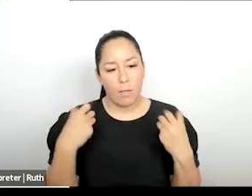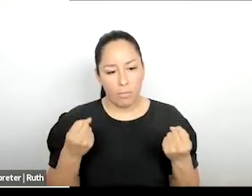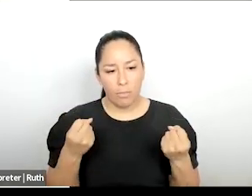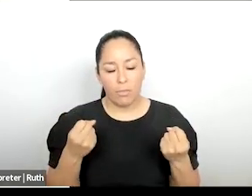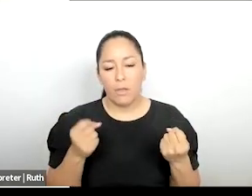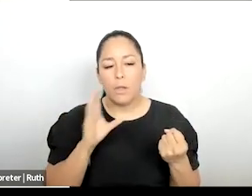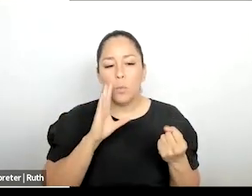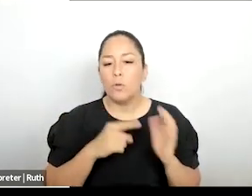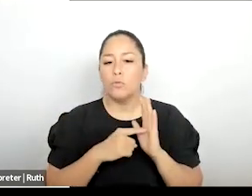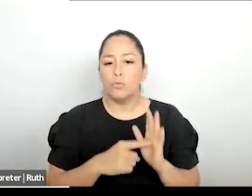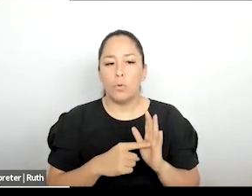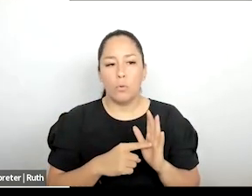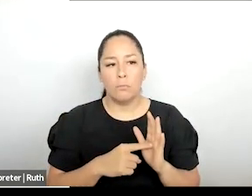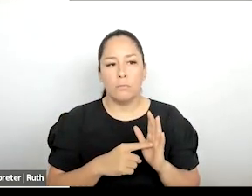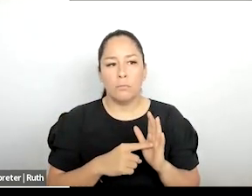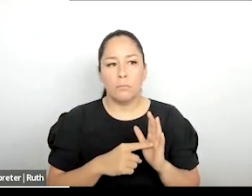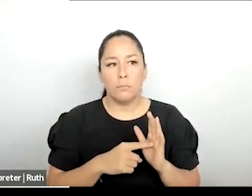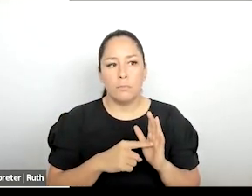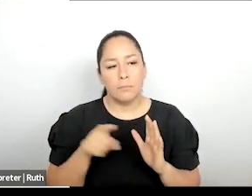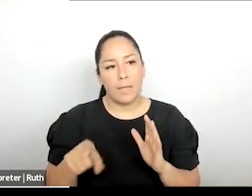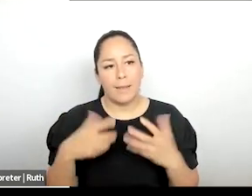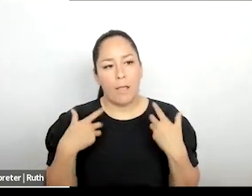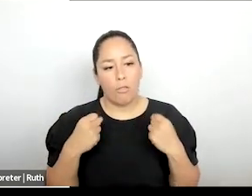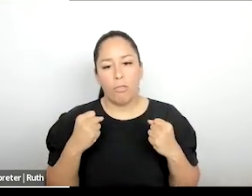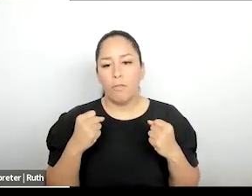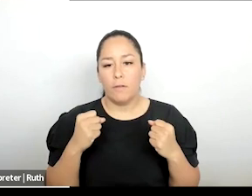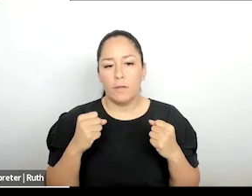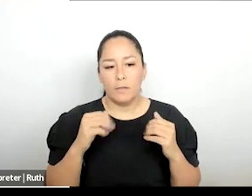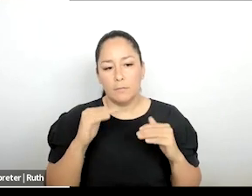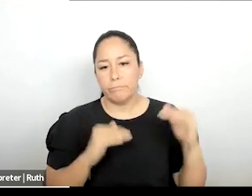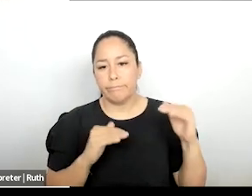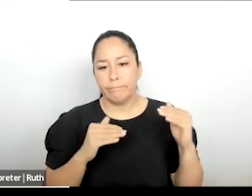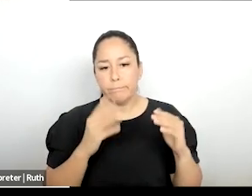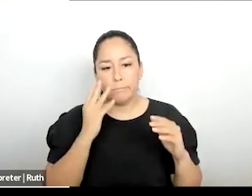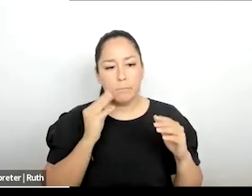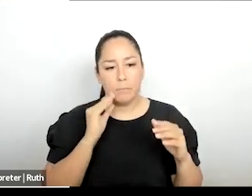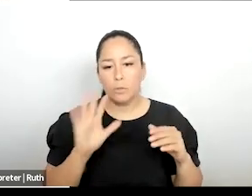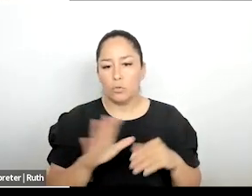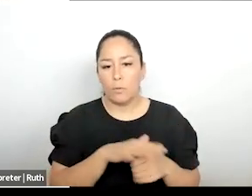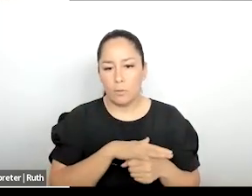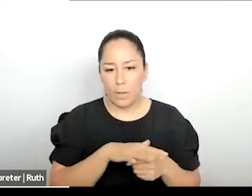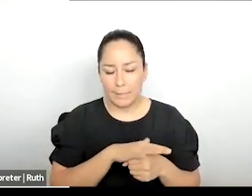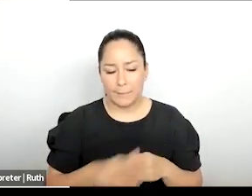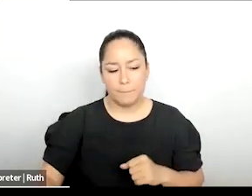out how the health inequity is being experienced within your locality.